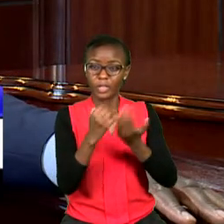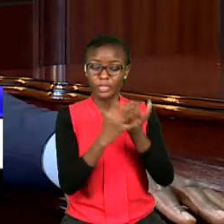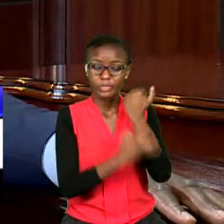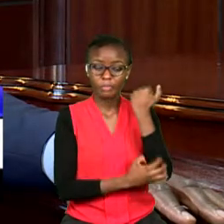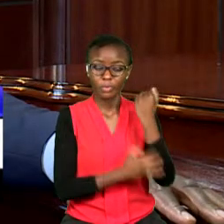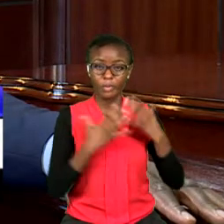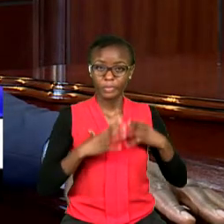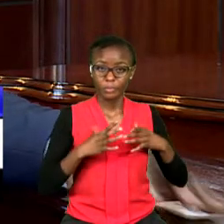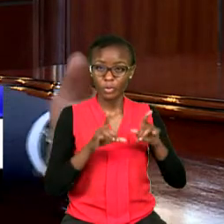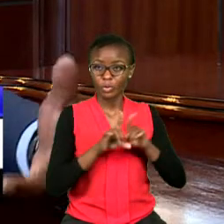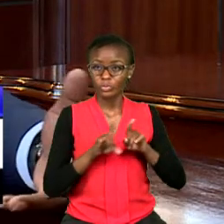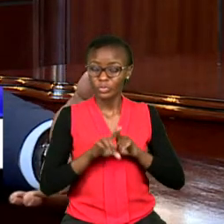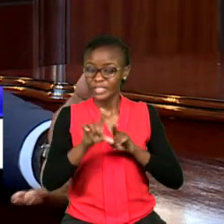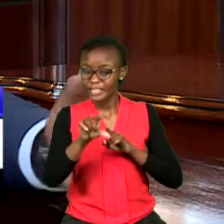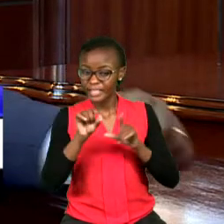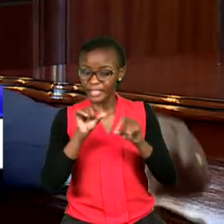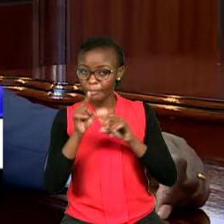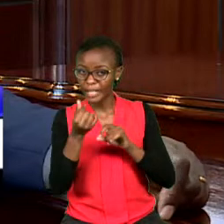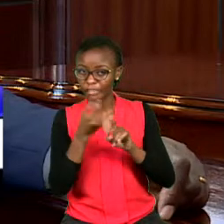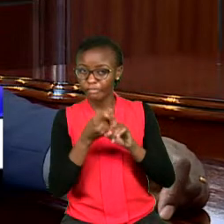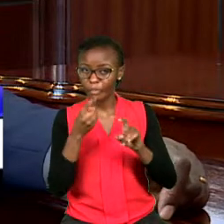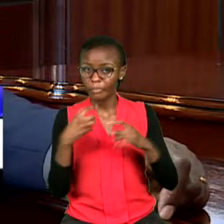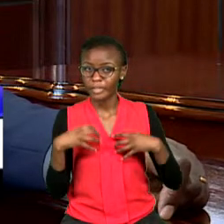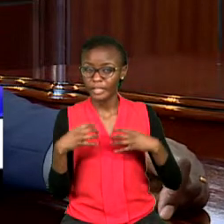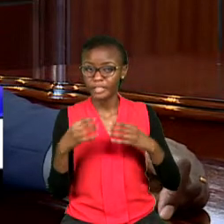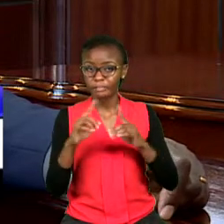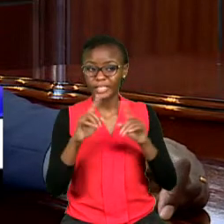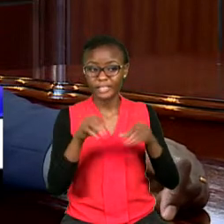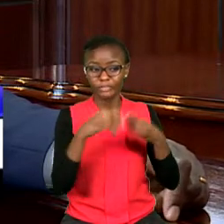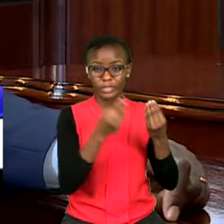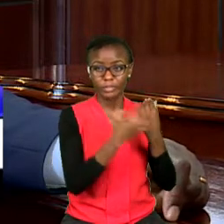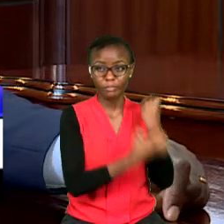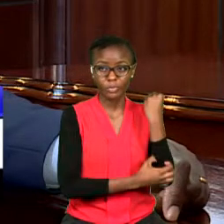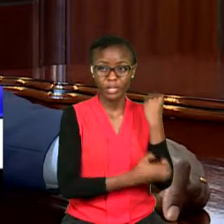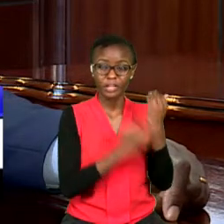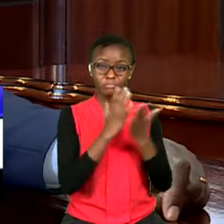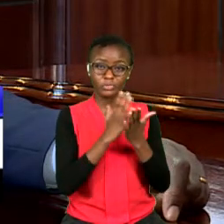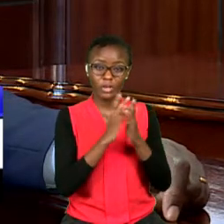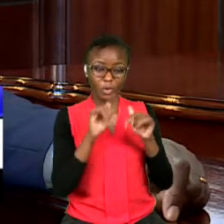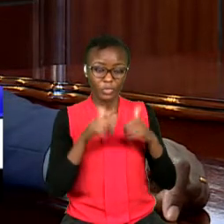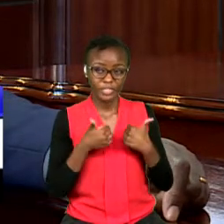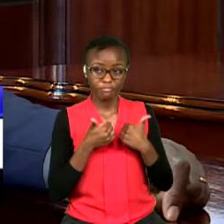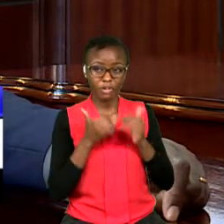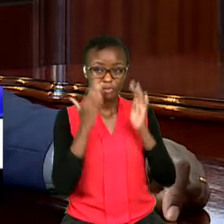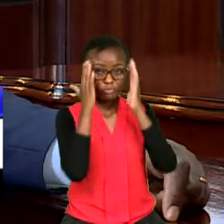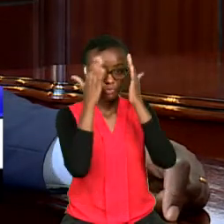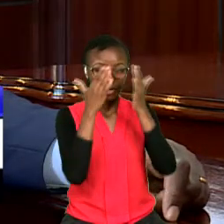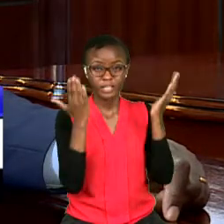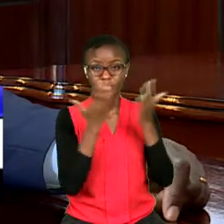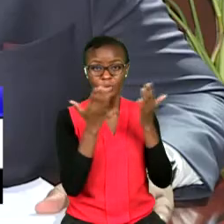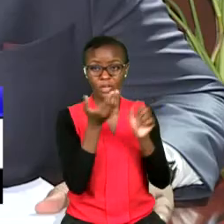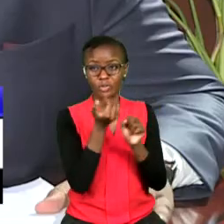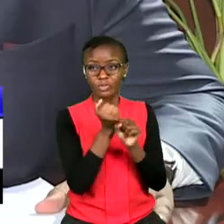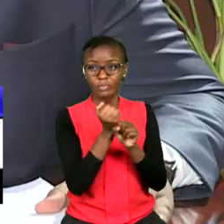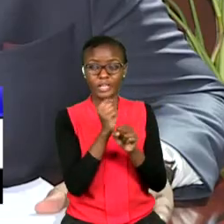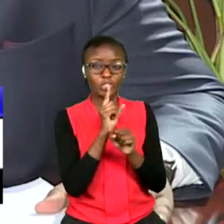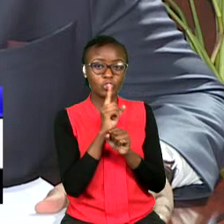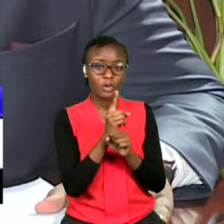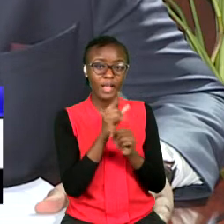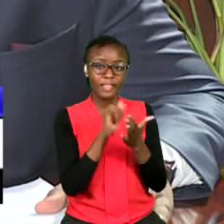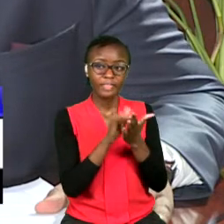deficits, our responsibility has been heightened to ensure that we keep the rights